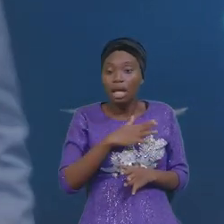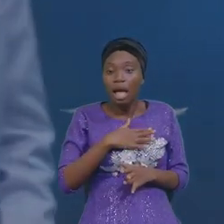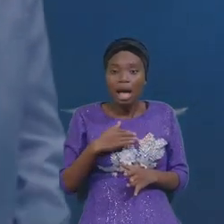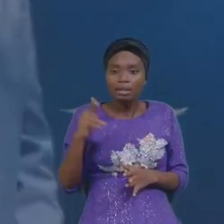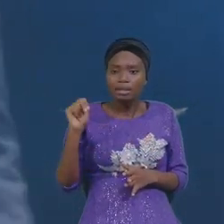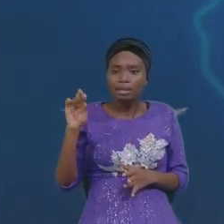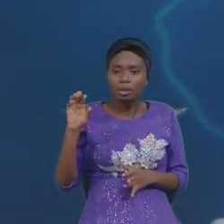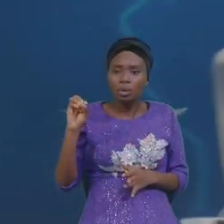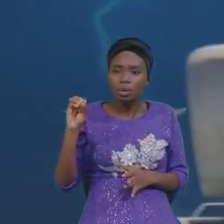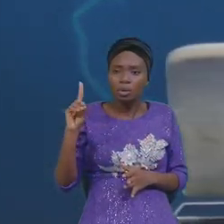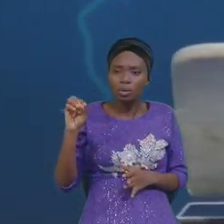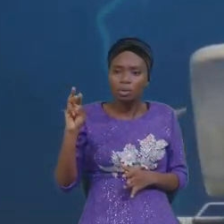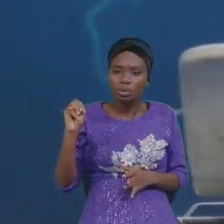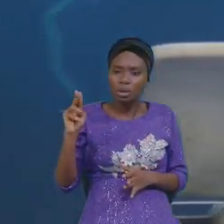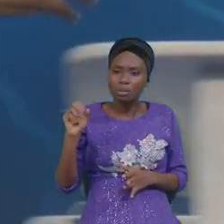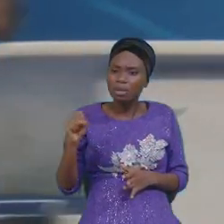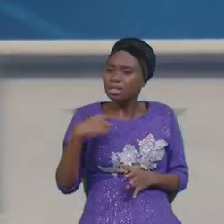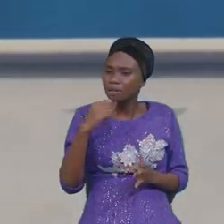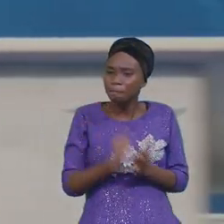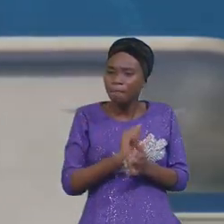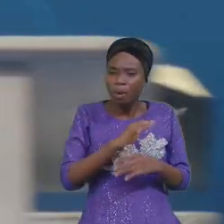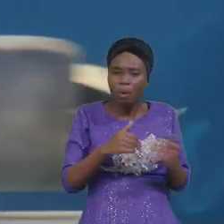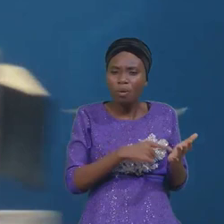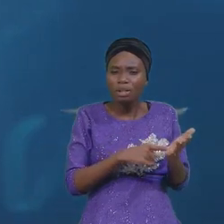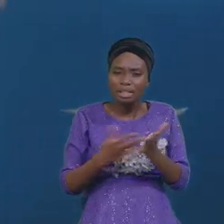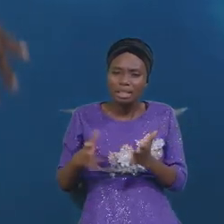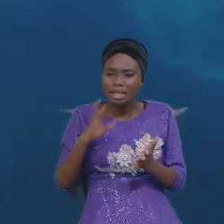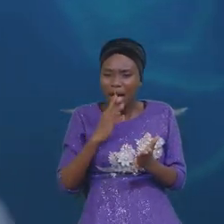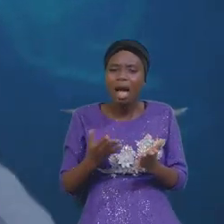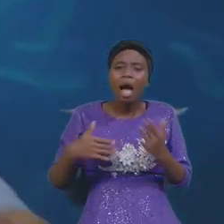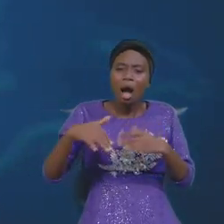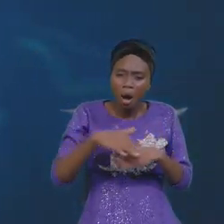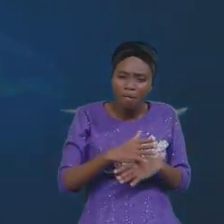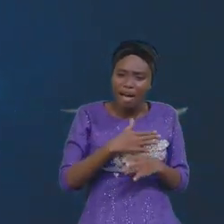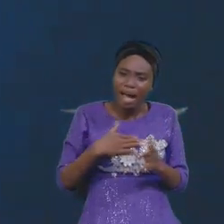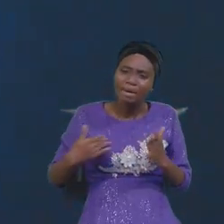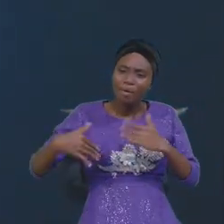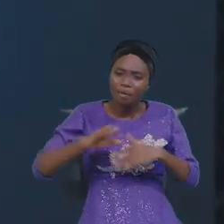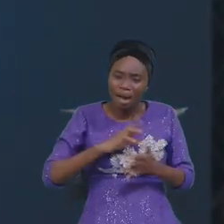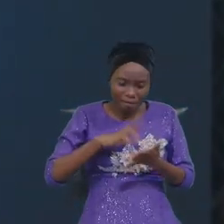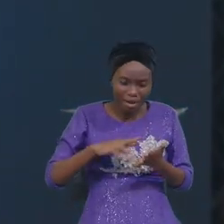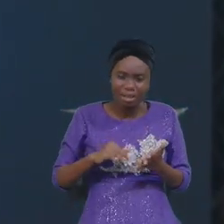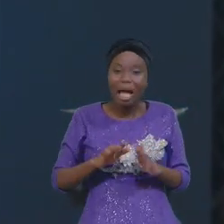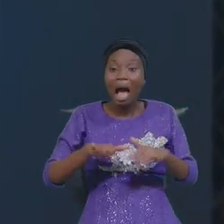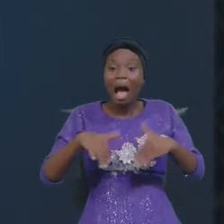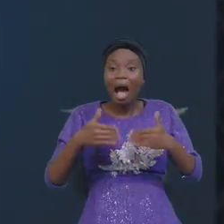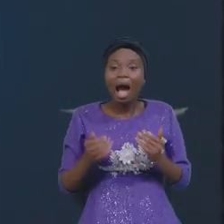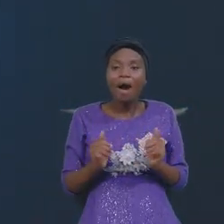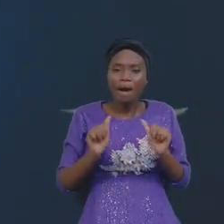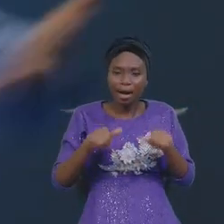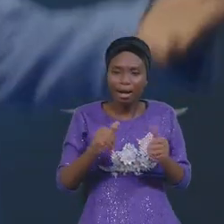read Old Testament over and over from cover to cover. He said, how can that